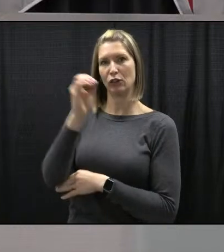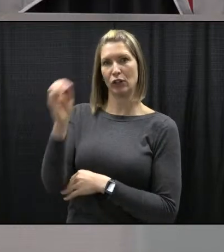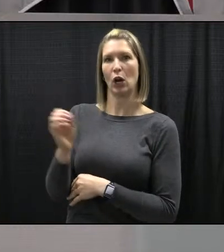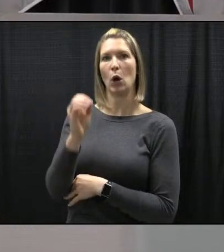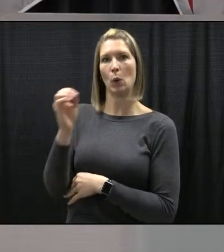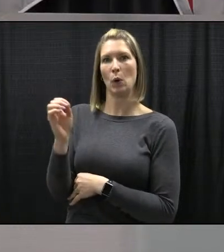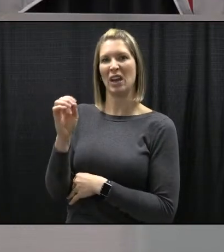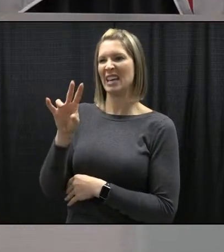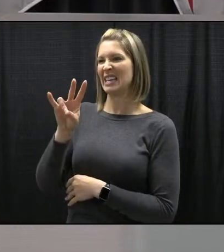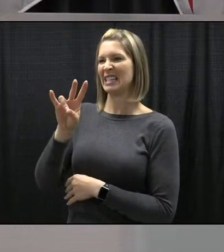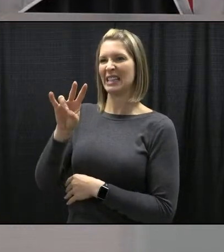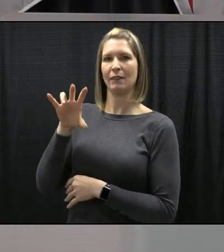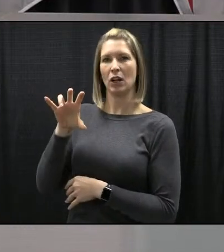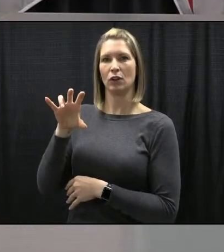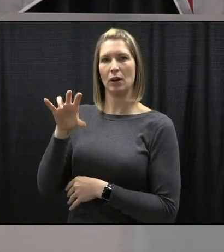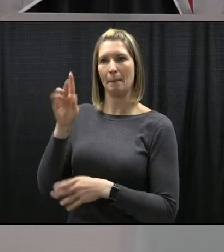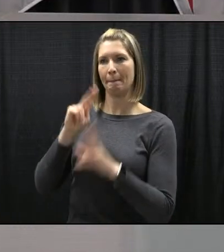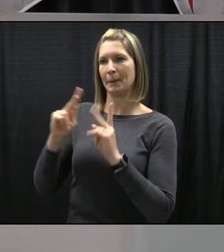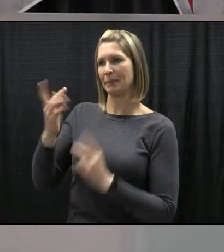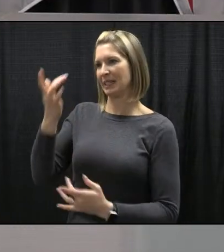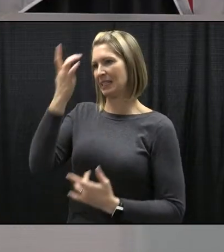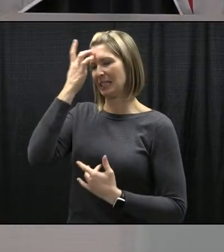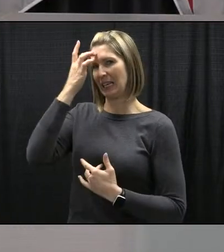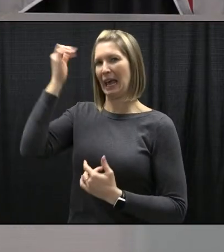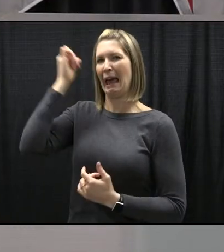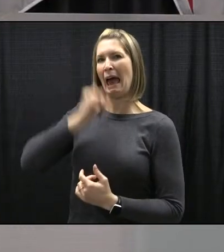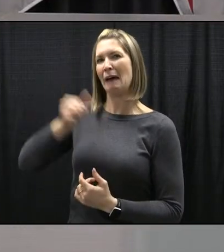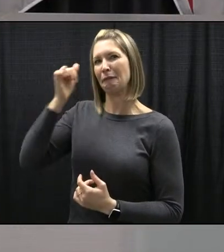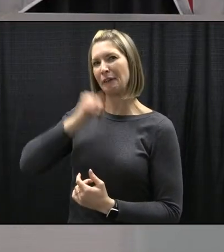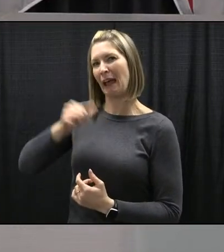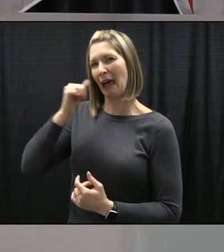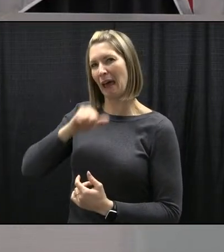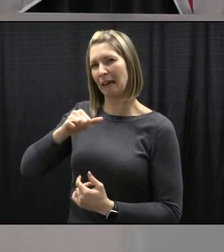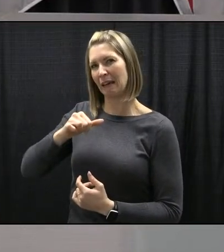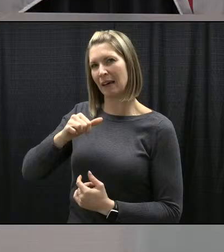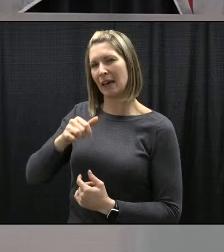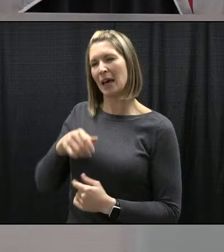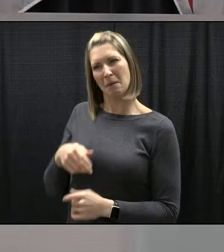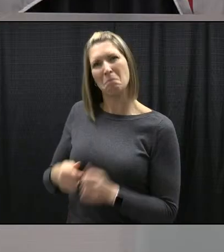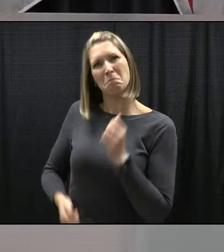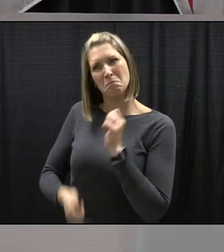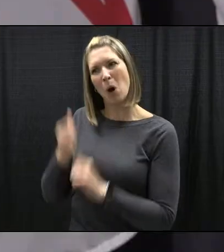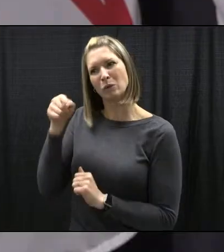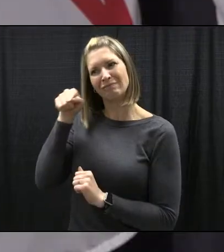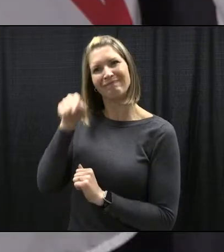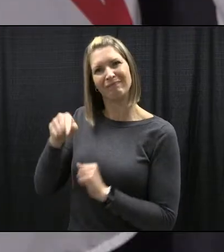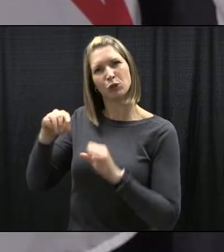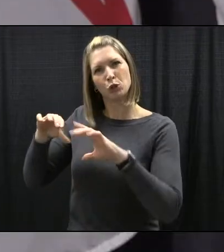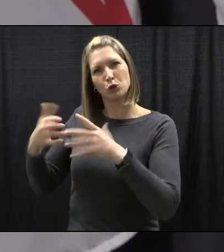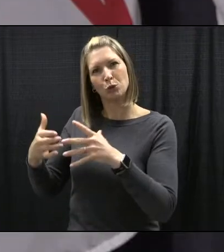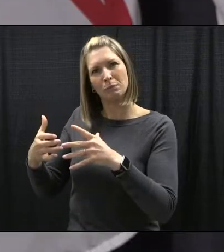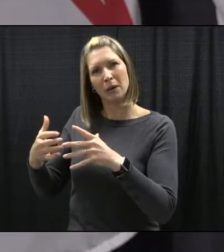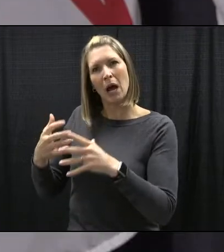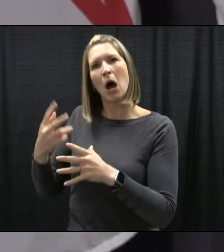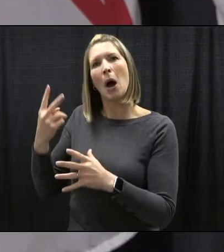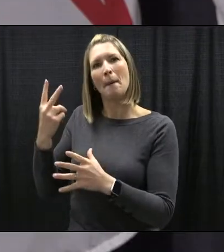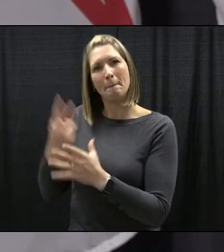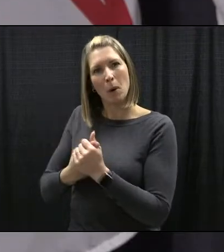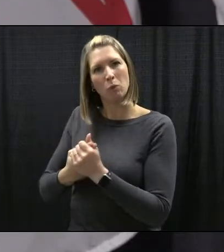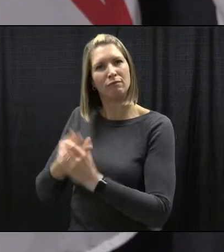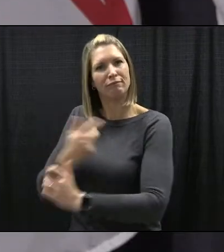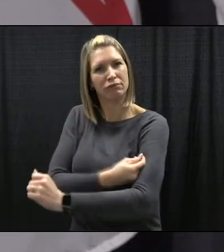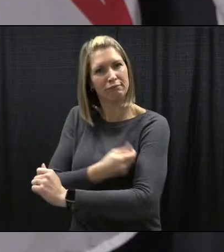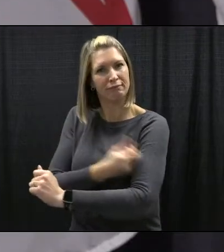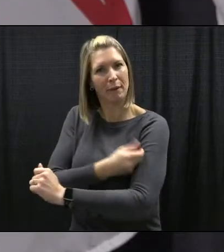double vaccinated. So is that causing some different dialogue happening here now among health providers? We're certainly watching that very